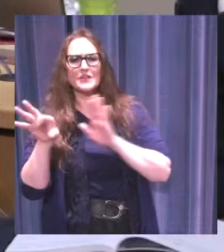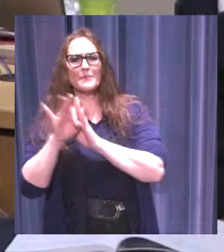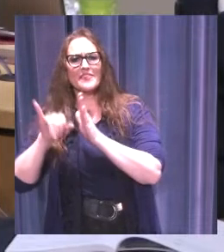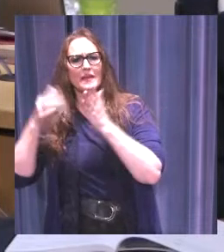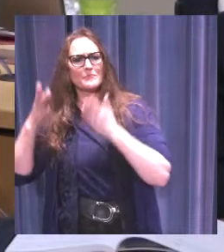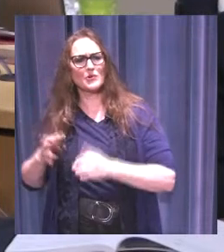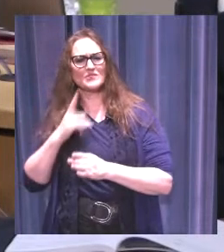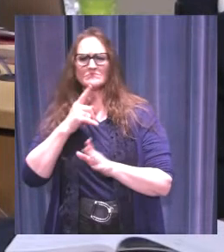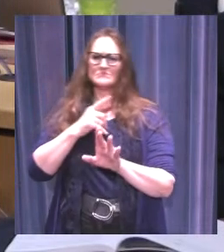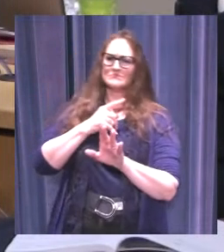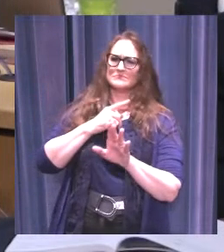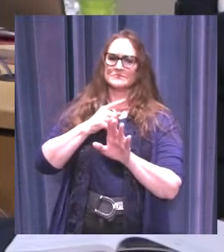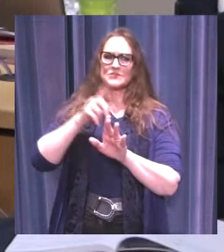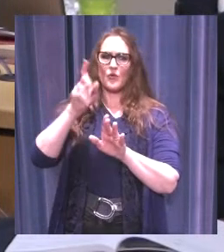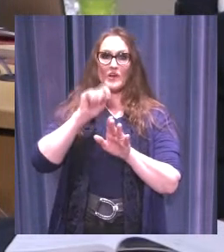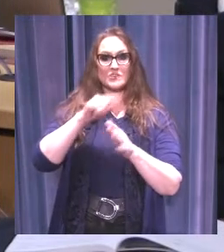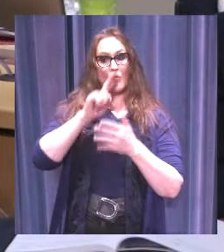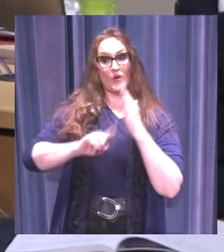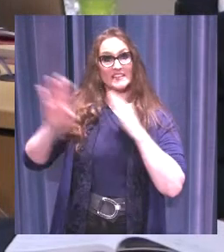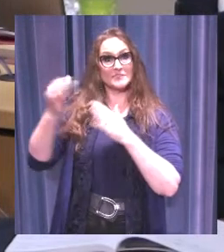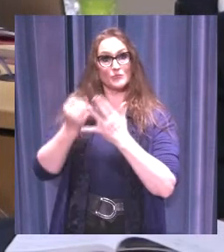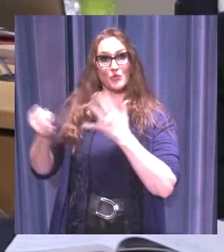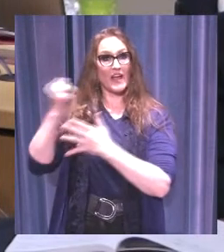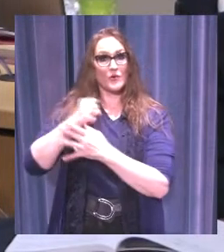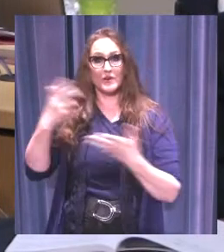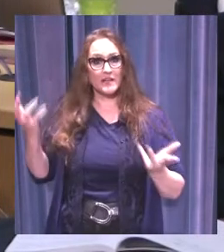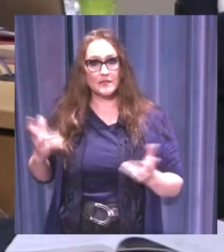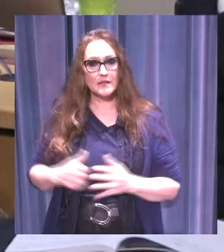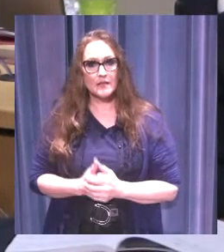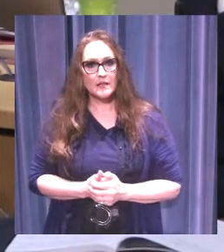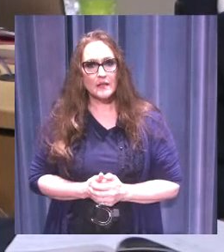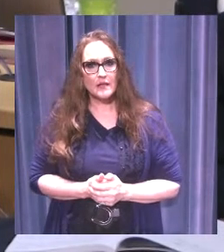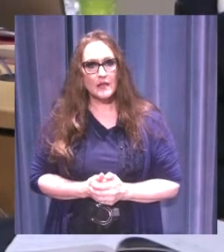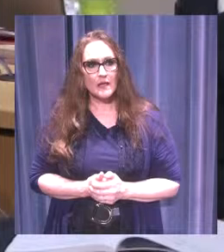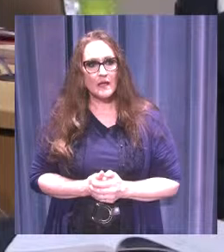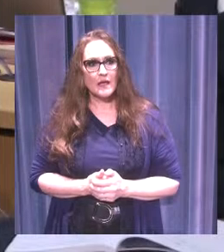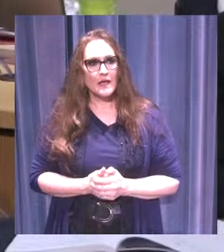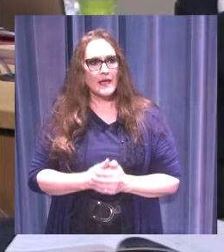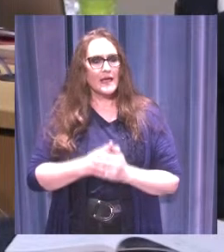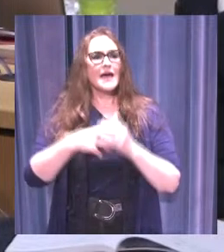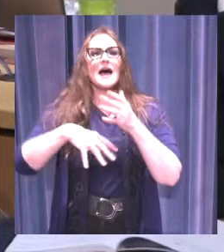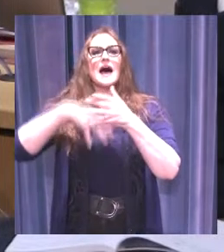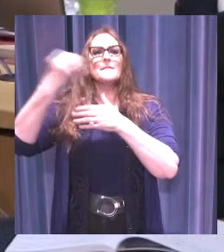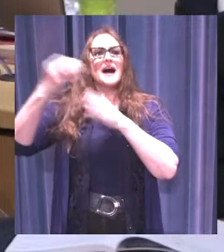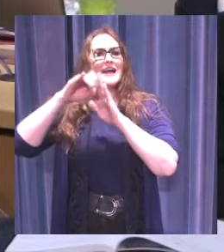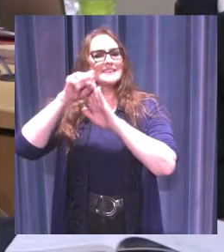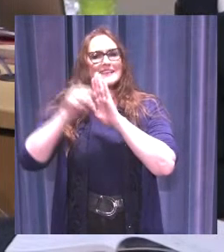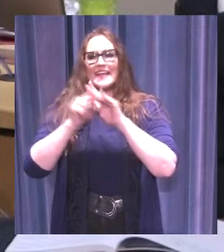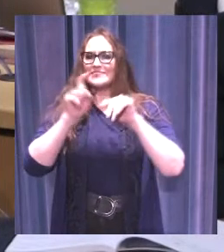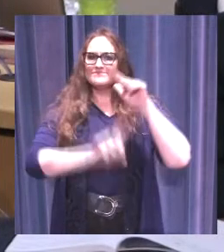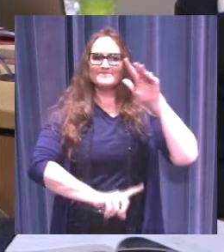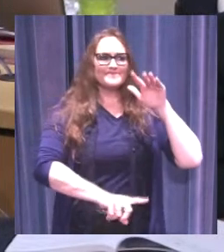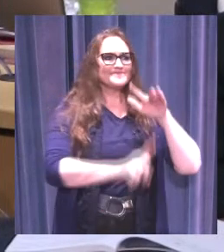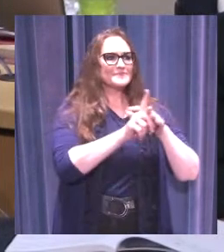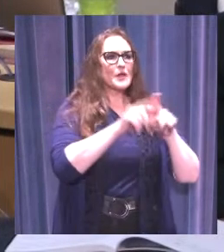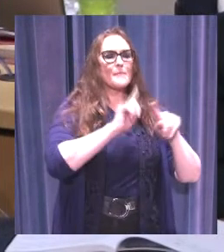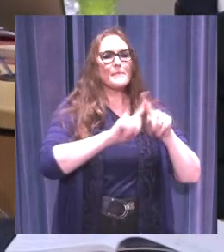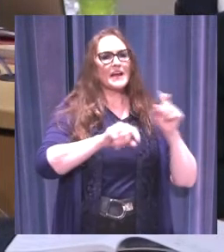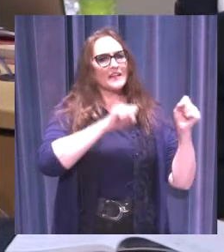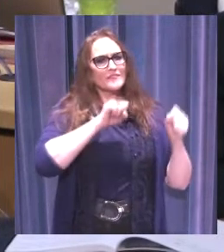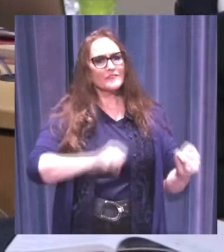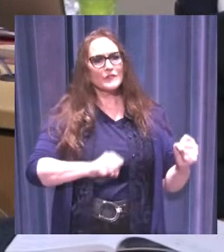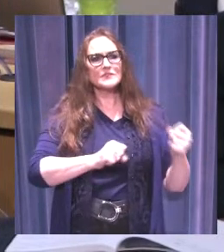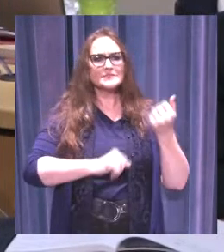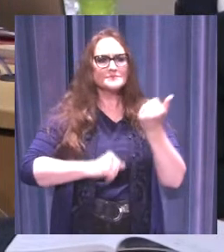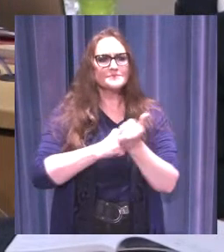begs the question, what is their priority? I'm out of state and unable to be at this meeting, but I firmly stand with the faculty